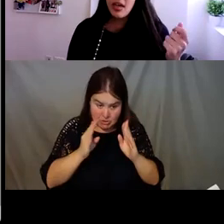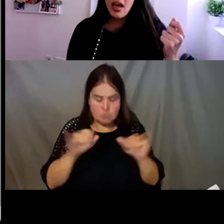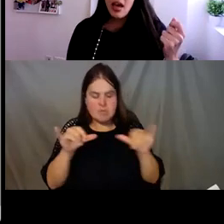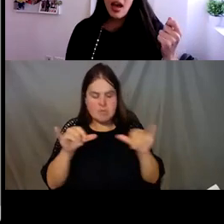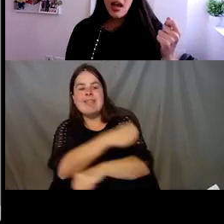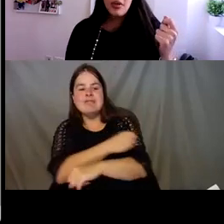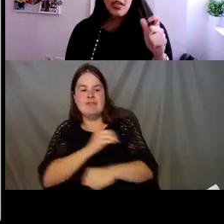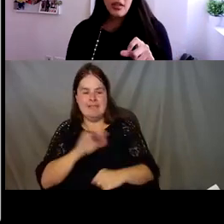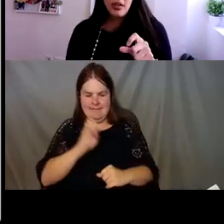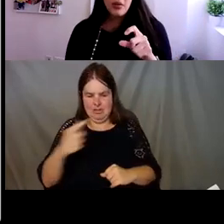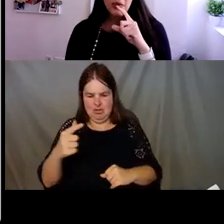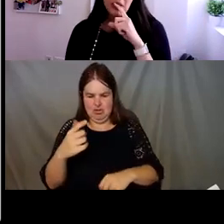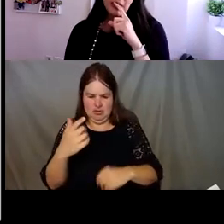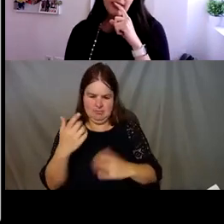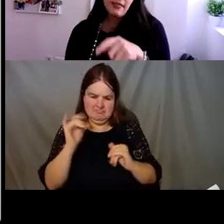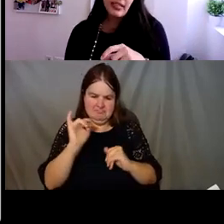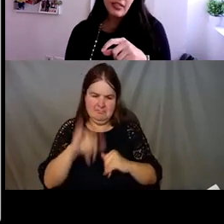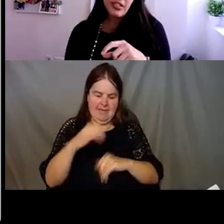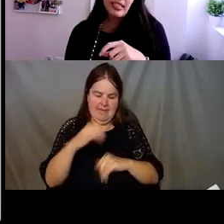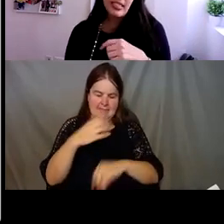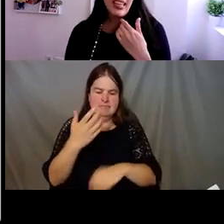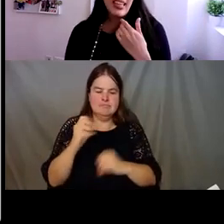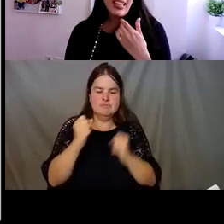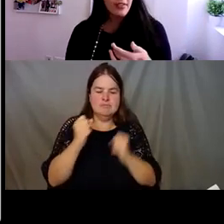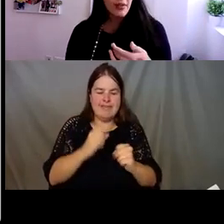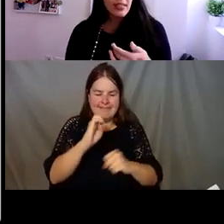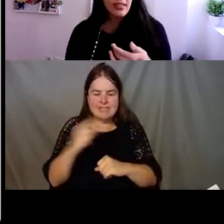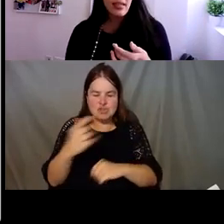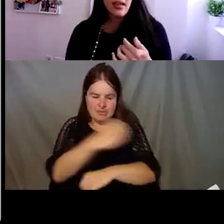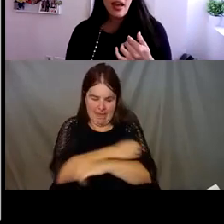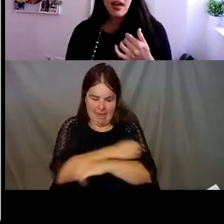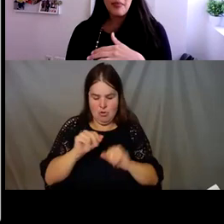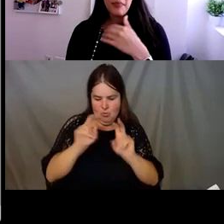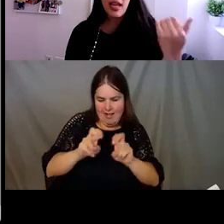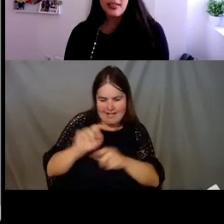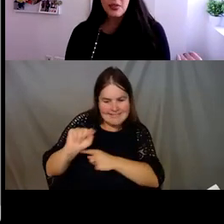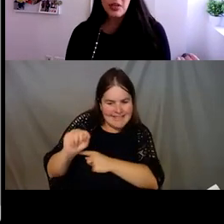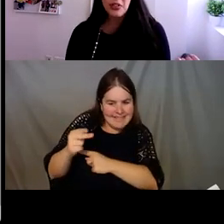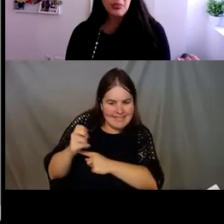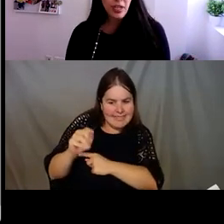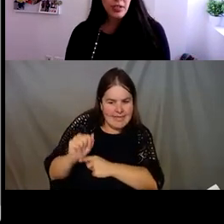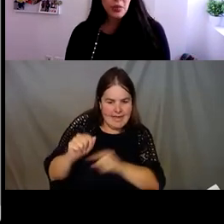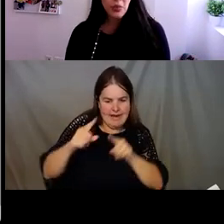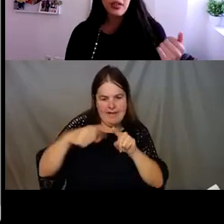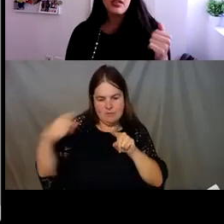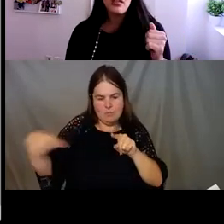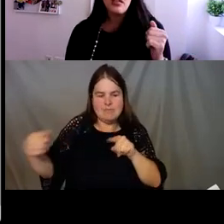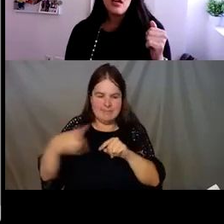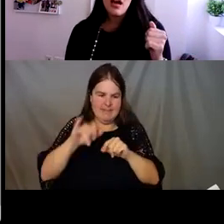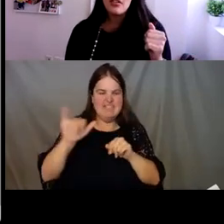power. And here we were specifically interested in the theta frequency, as this was measured in previous